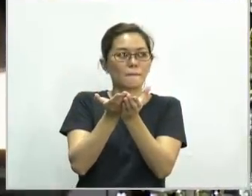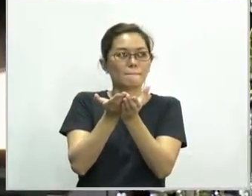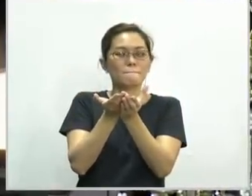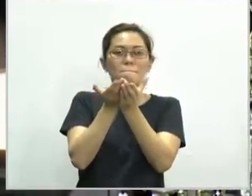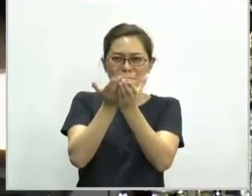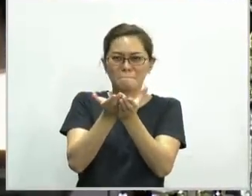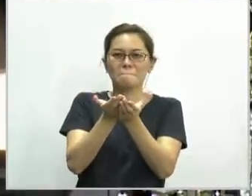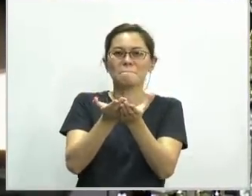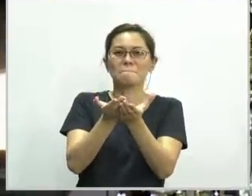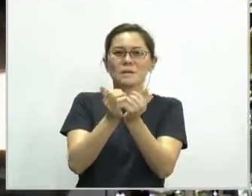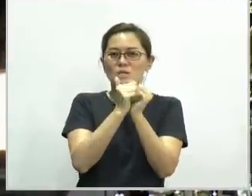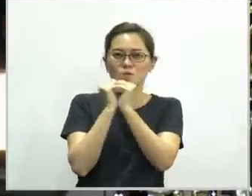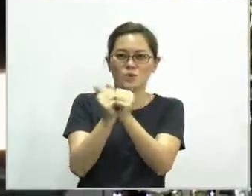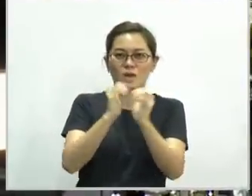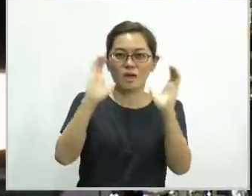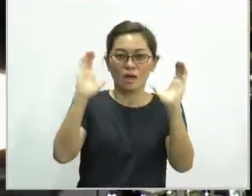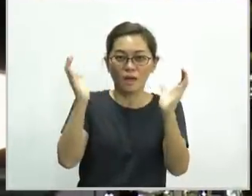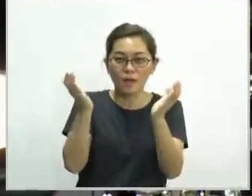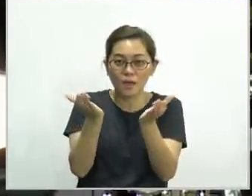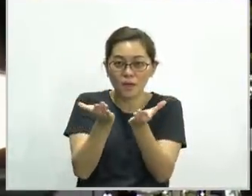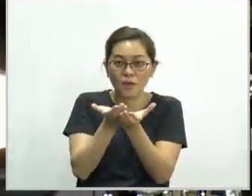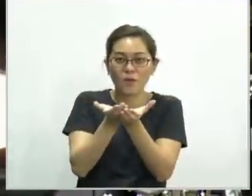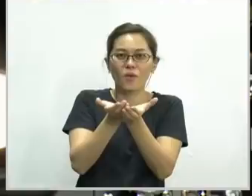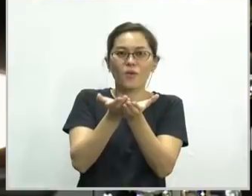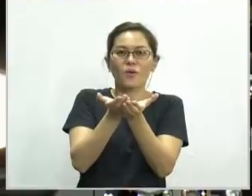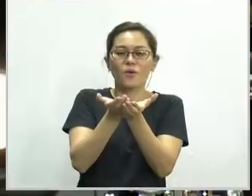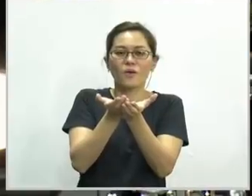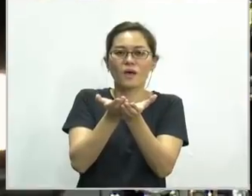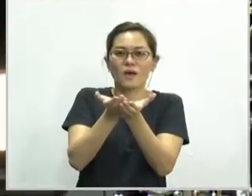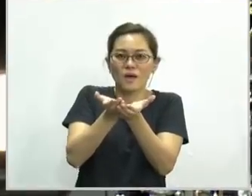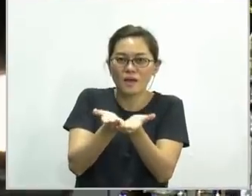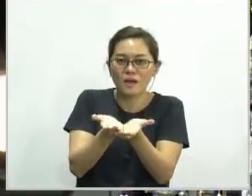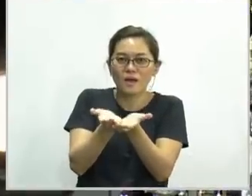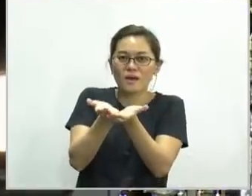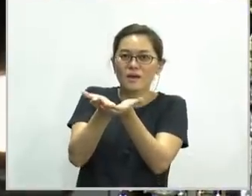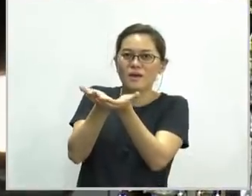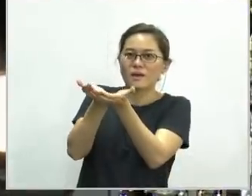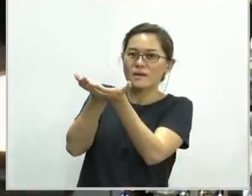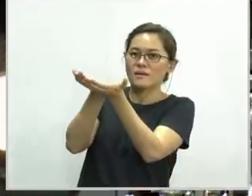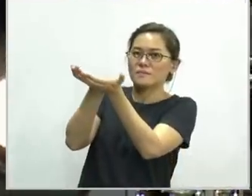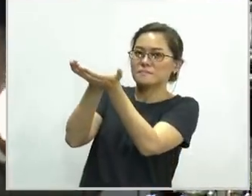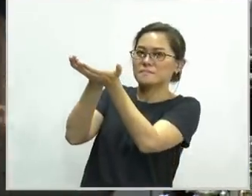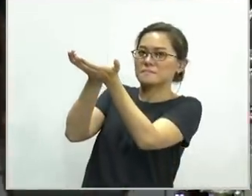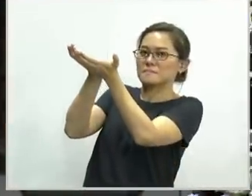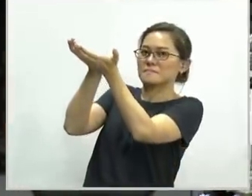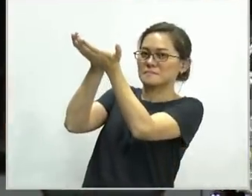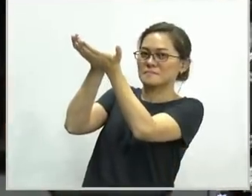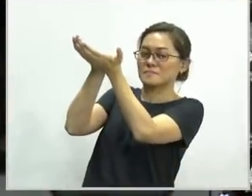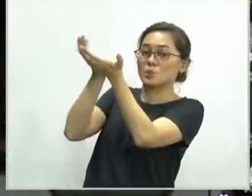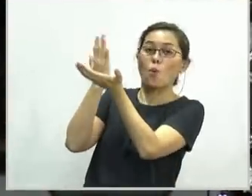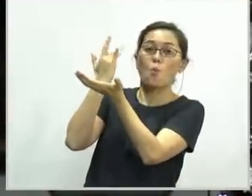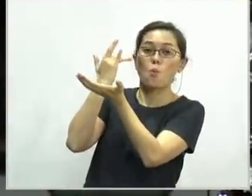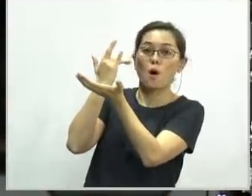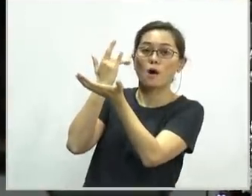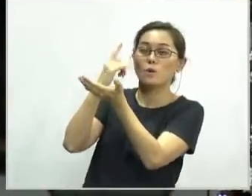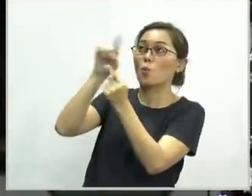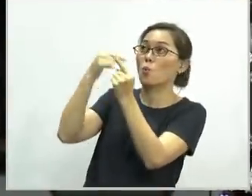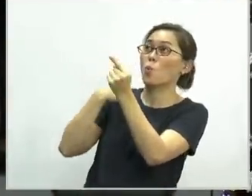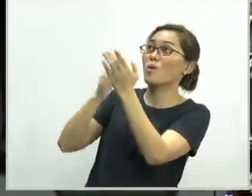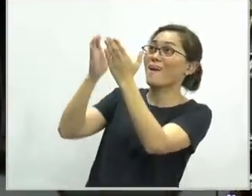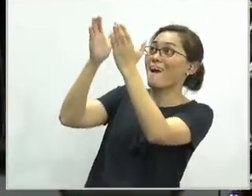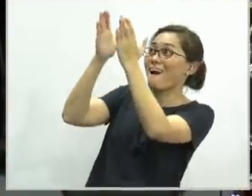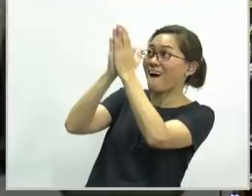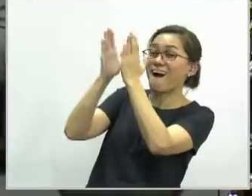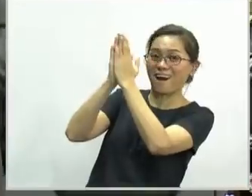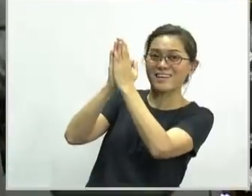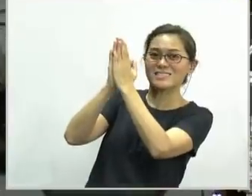on, cup your hands right now like this. And I want you to lift up your hands, because as we ask God